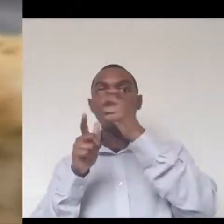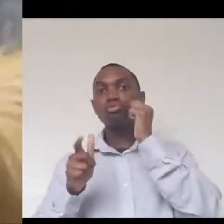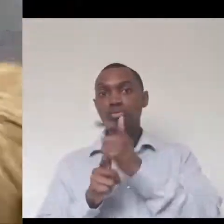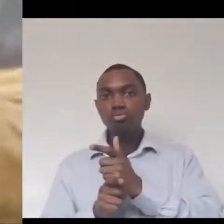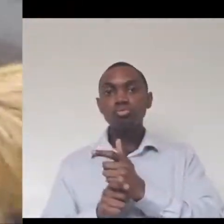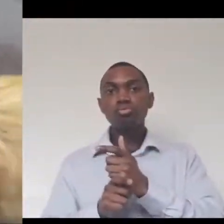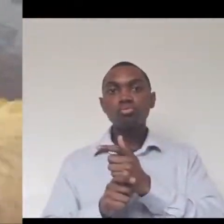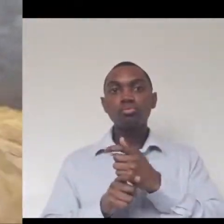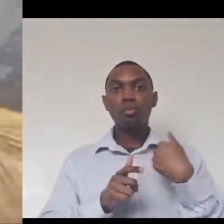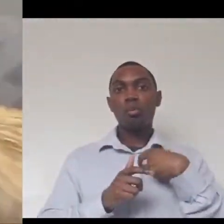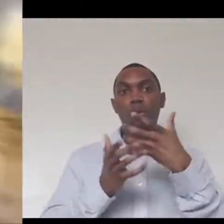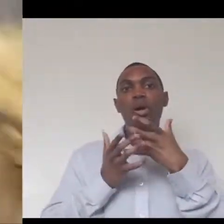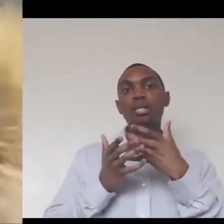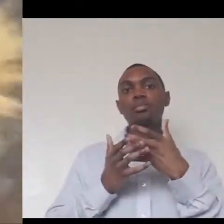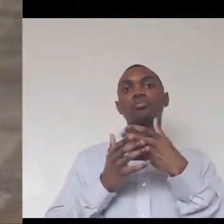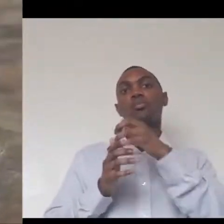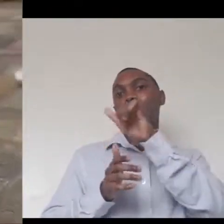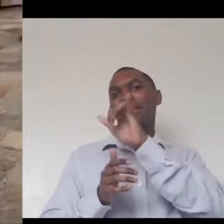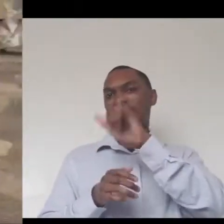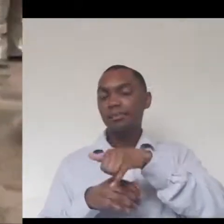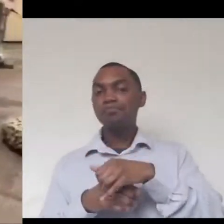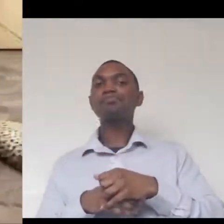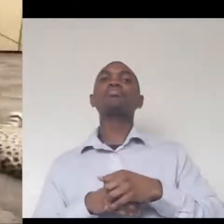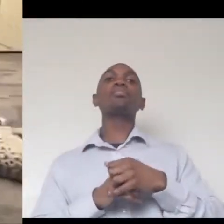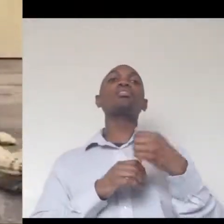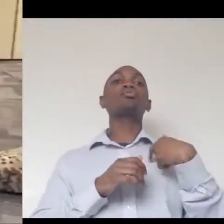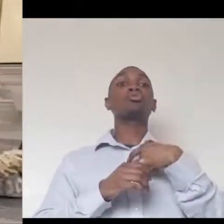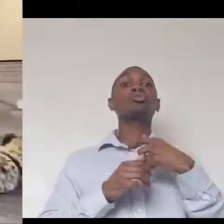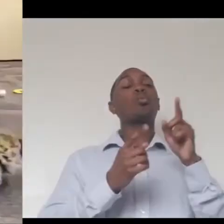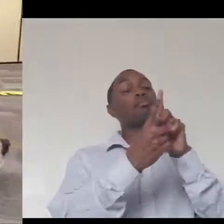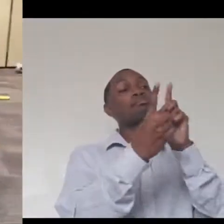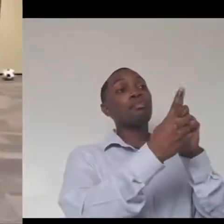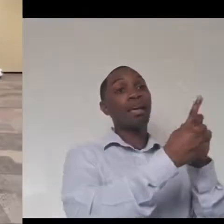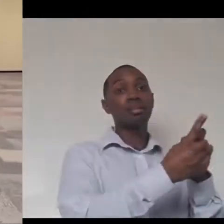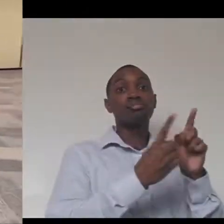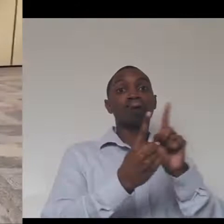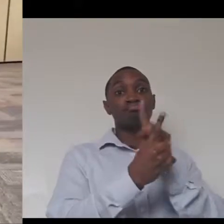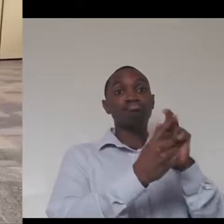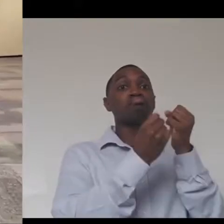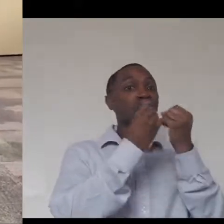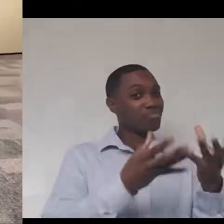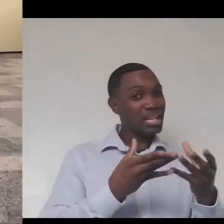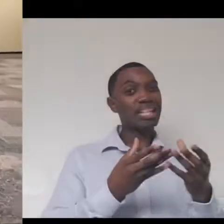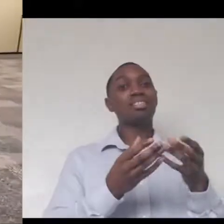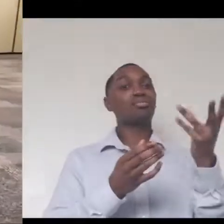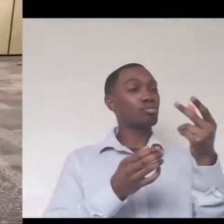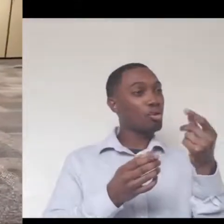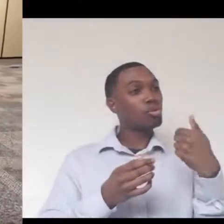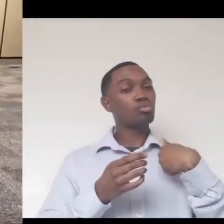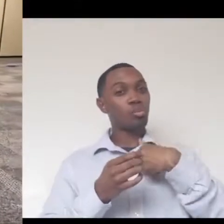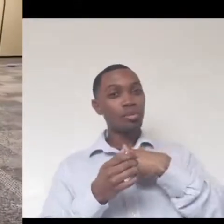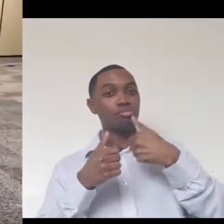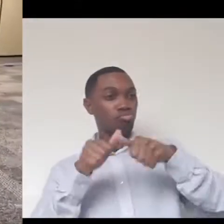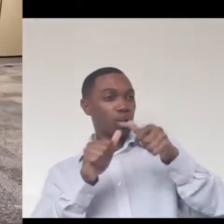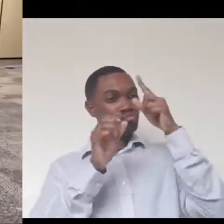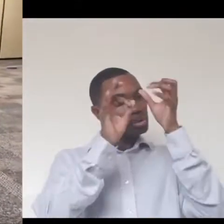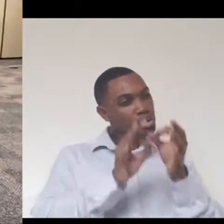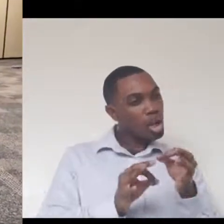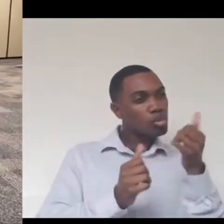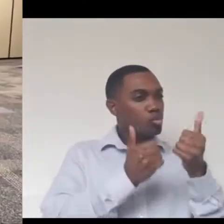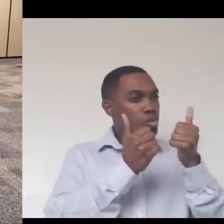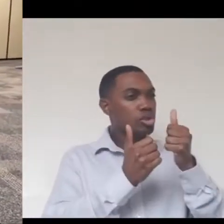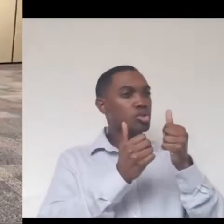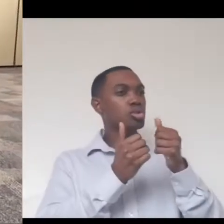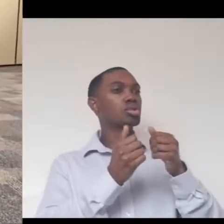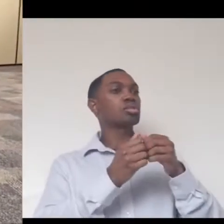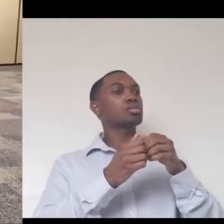in. We met with a lot of puppies at the shelter when we were trying to pick which one would be perfect for Kris's companion.